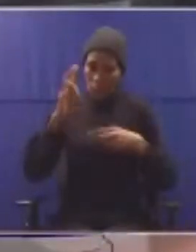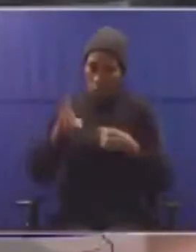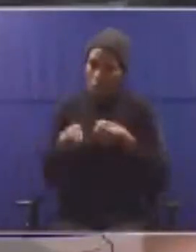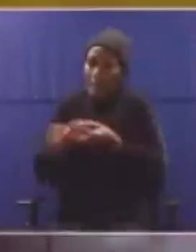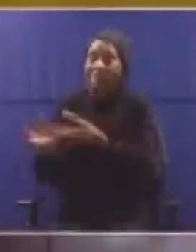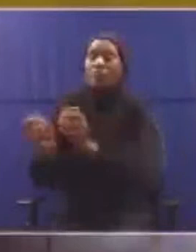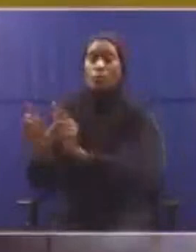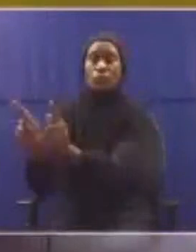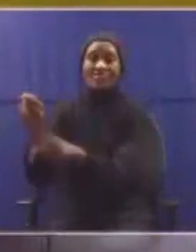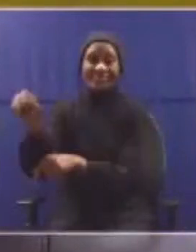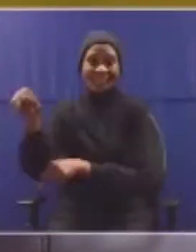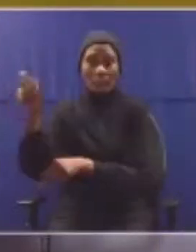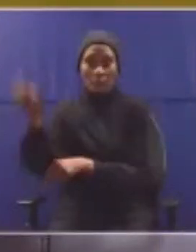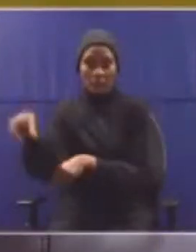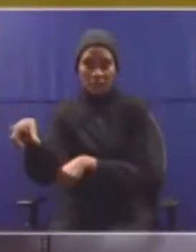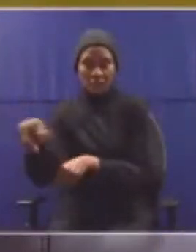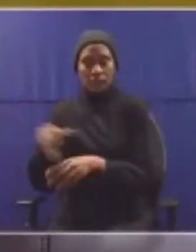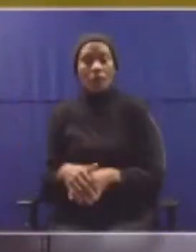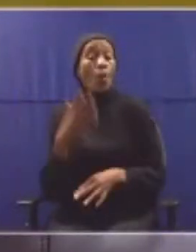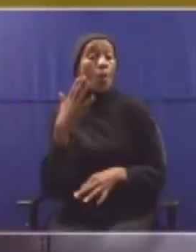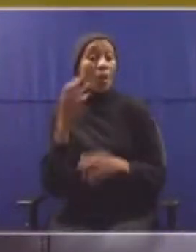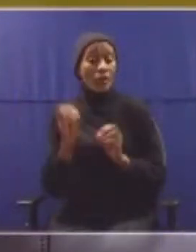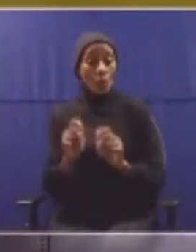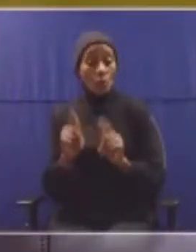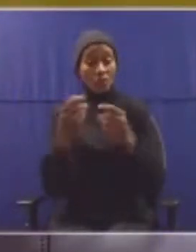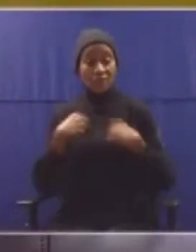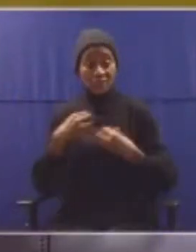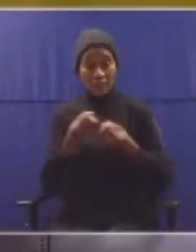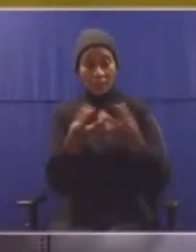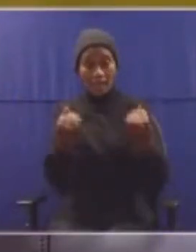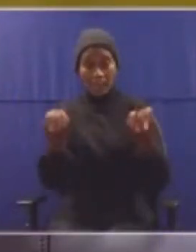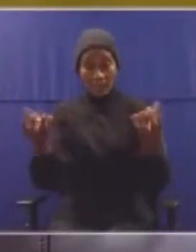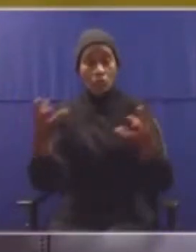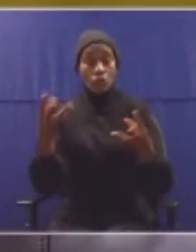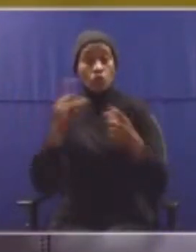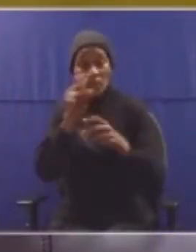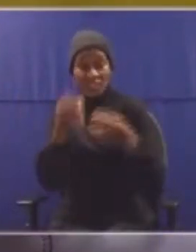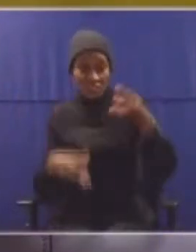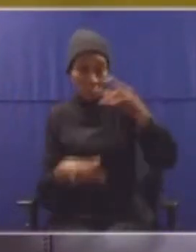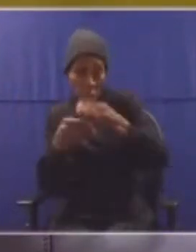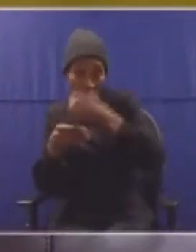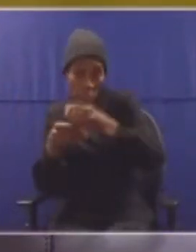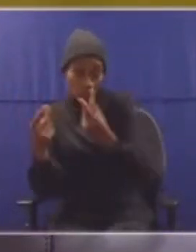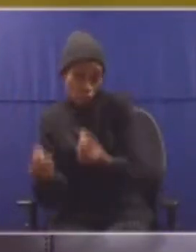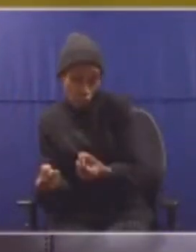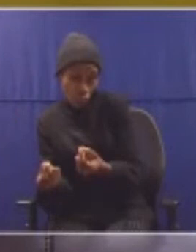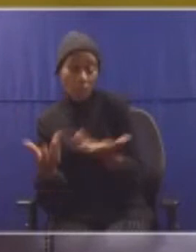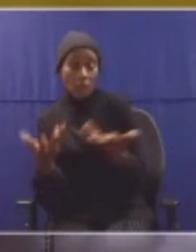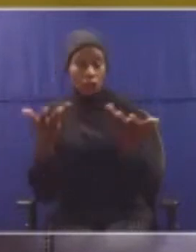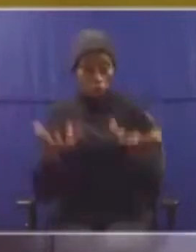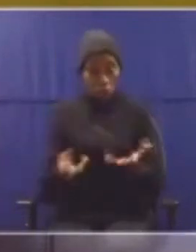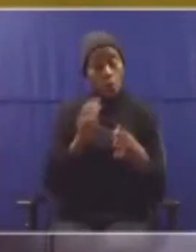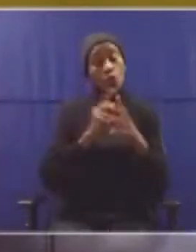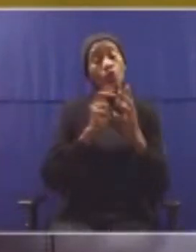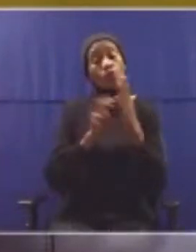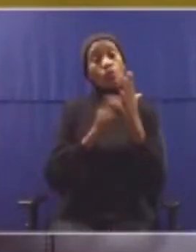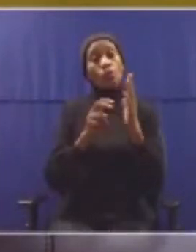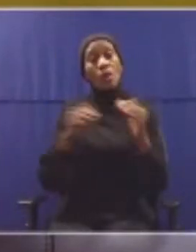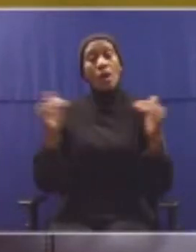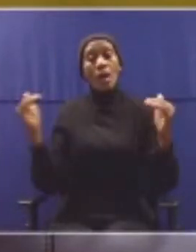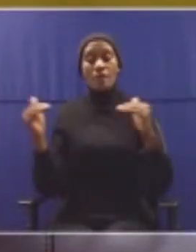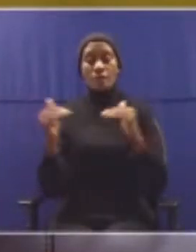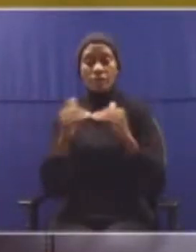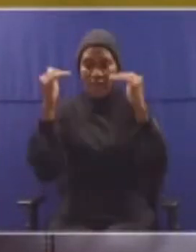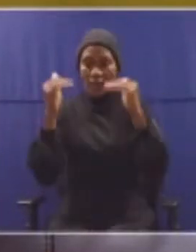officer. In allocating opportunities for supplementary questions, the principle of fairness,